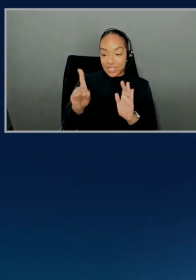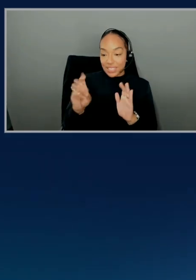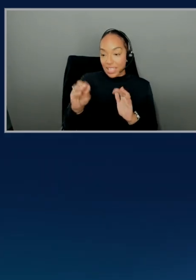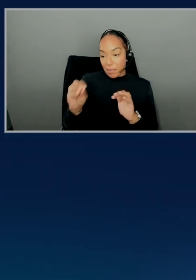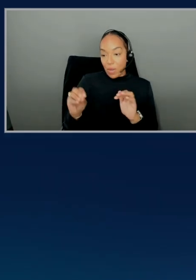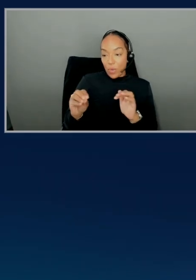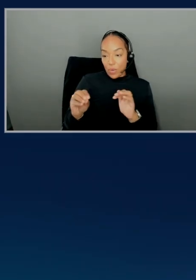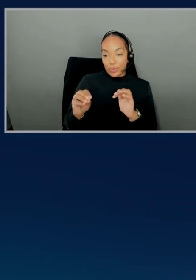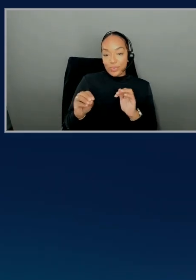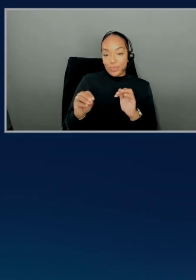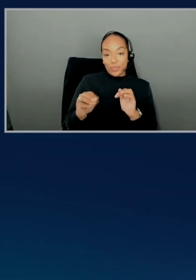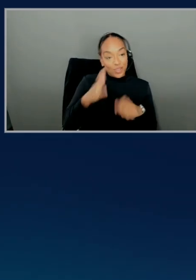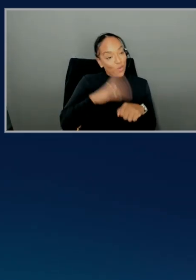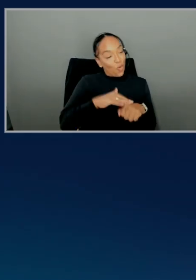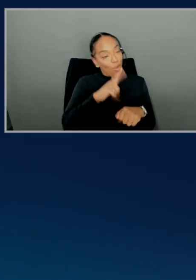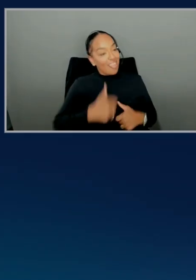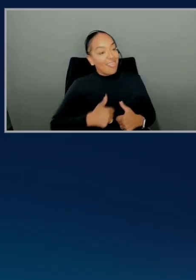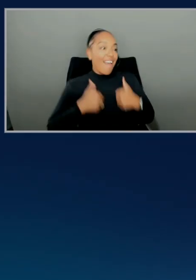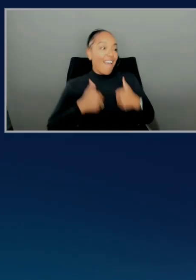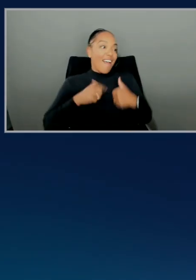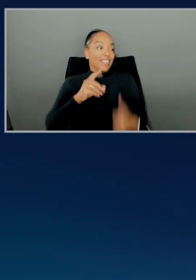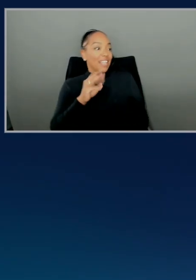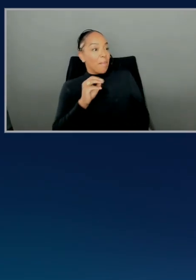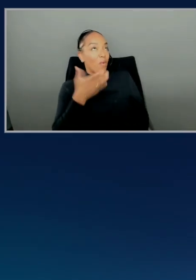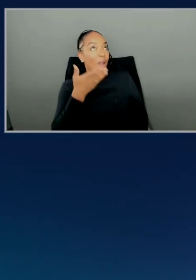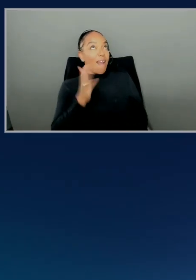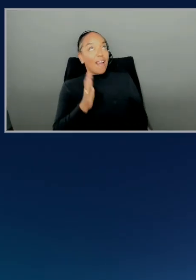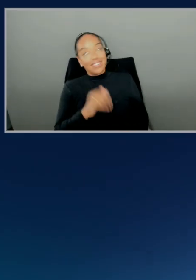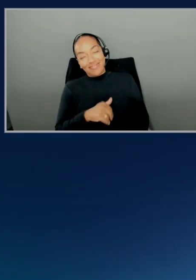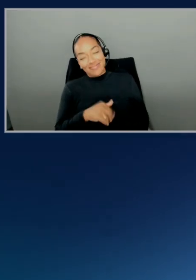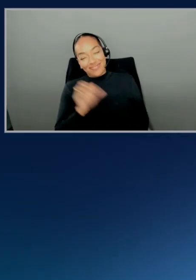it. I know, we're always tempting.